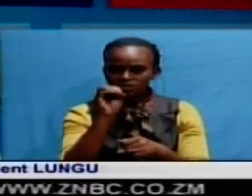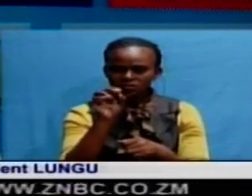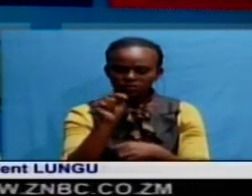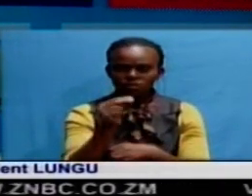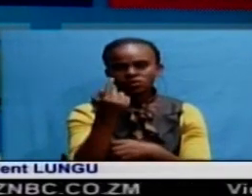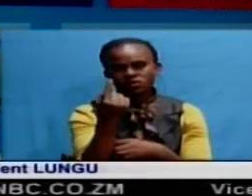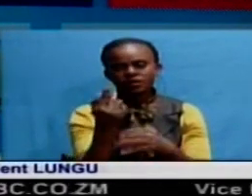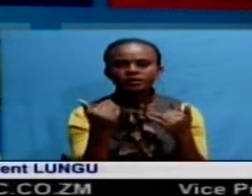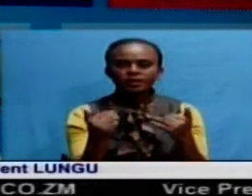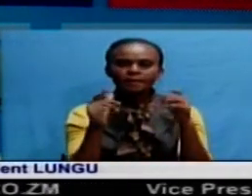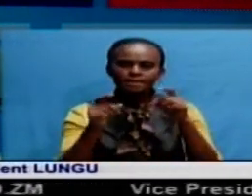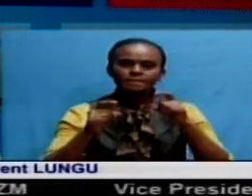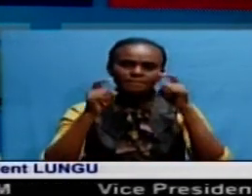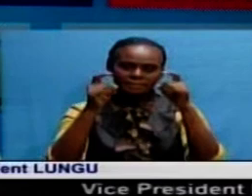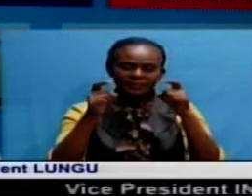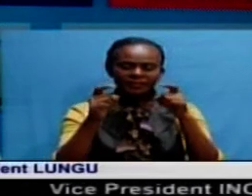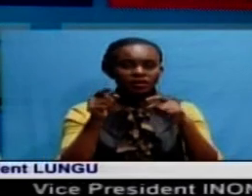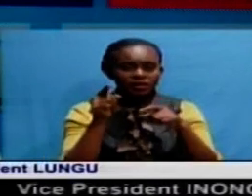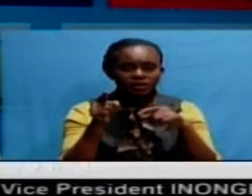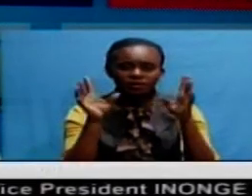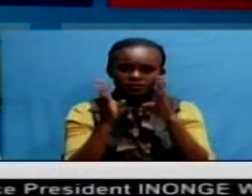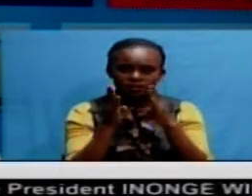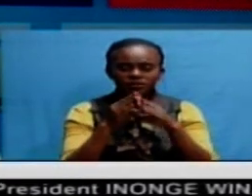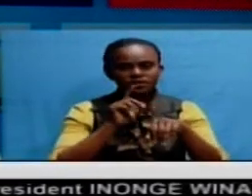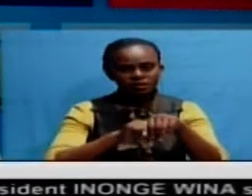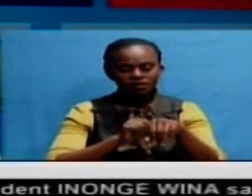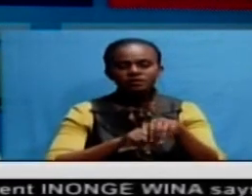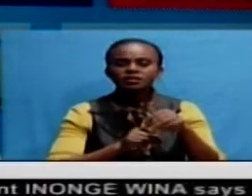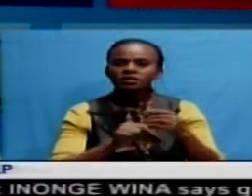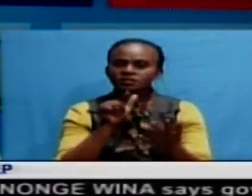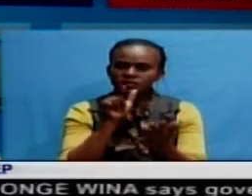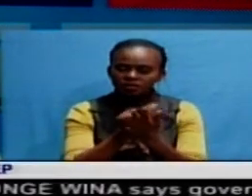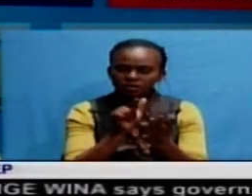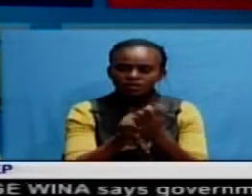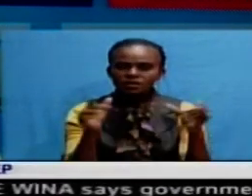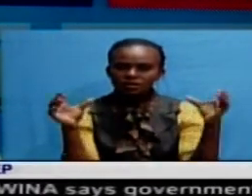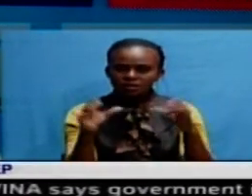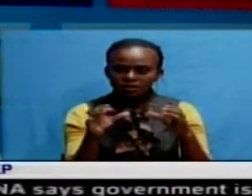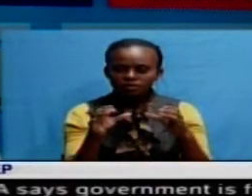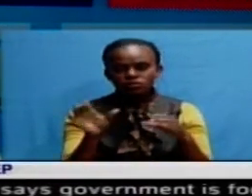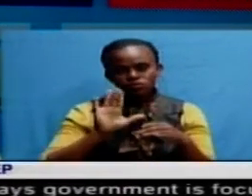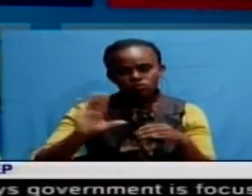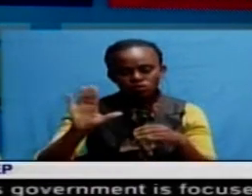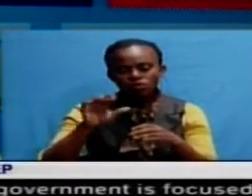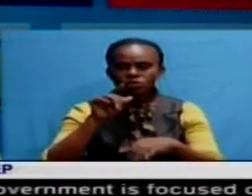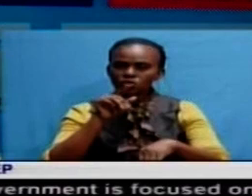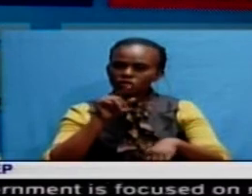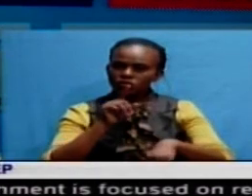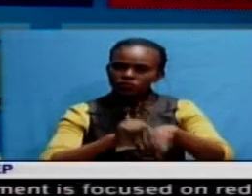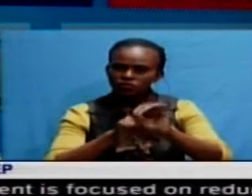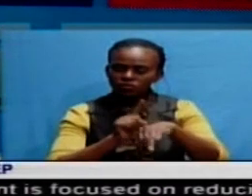and ownership. Other resolutions made during the meeting were that City of Lusaka Football Club belongs to City of Lusaka Football Club 2000